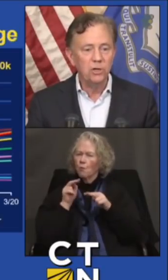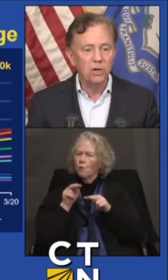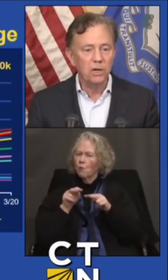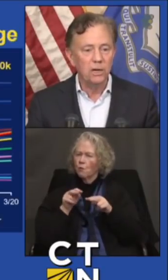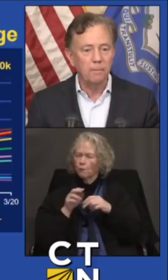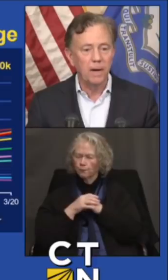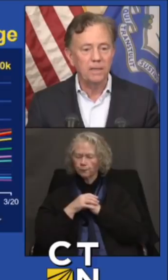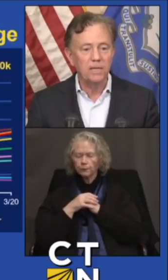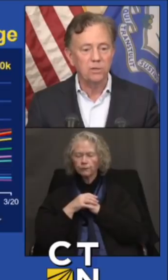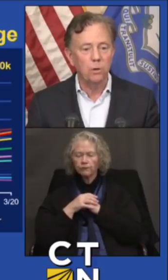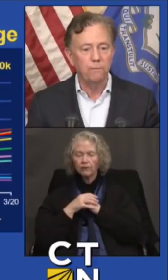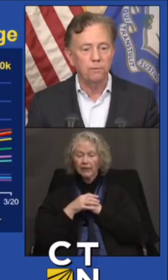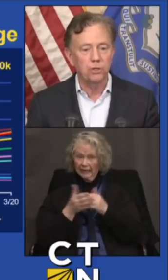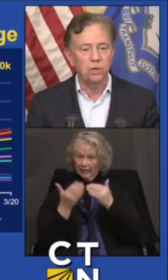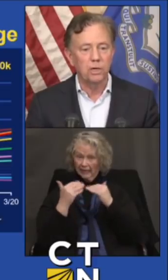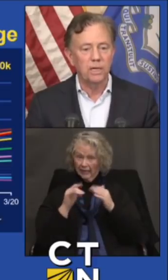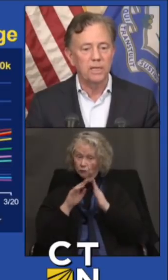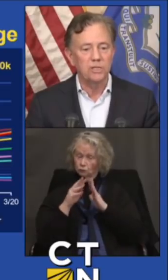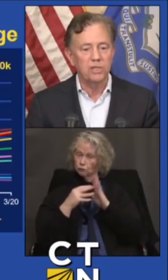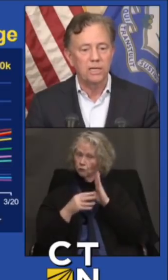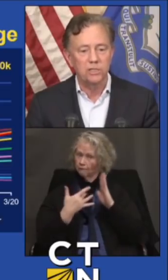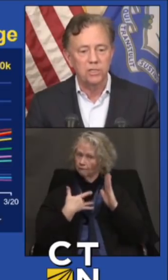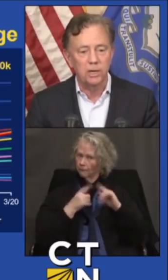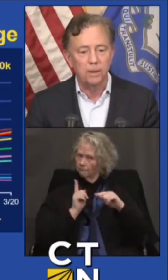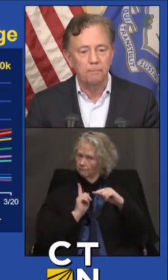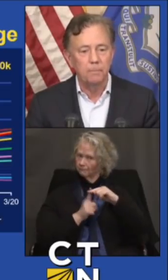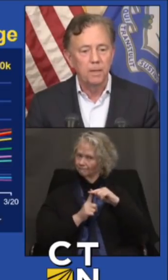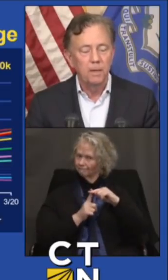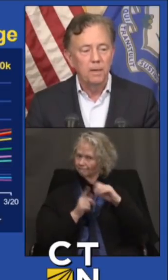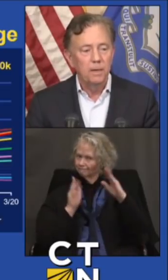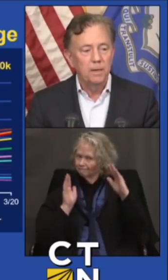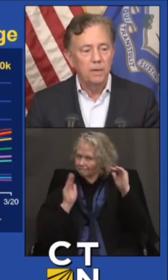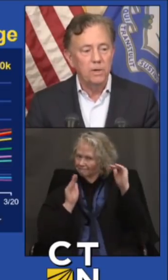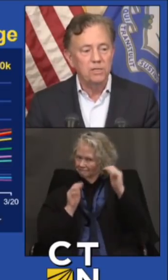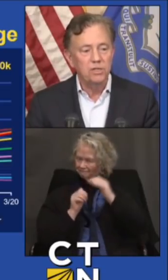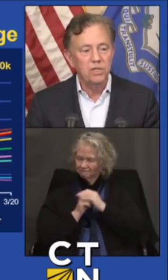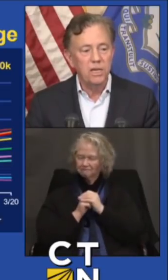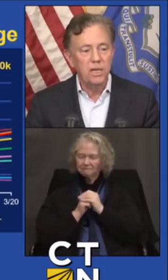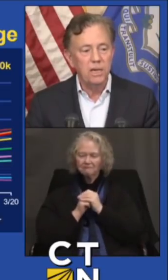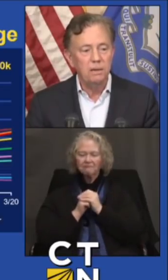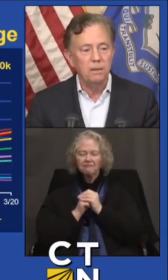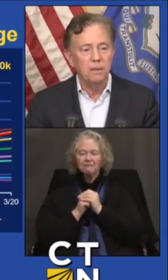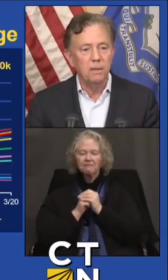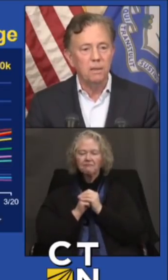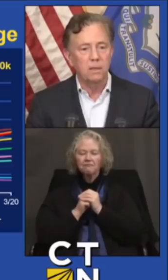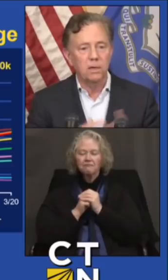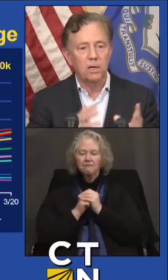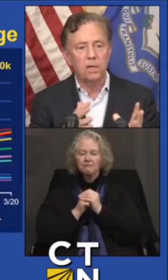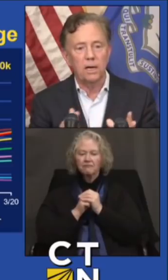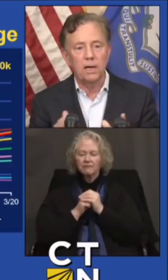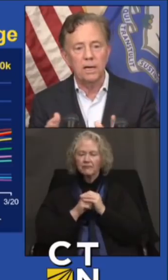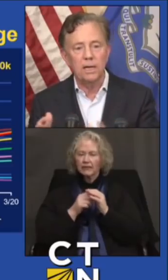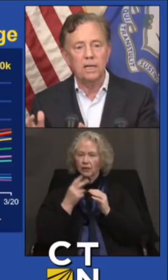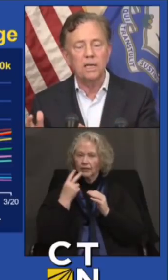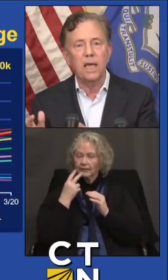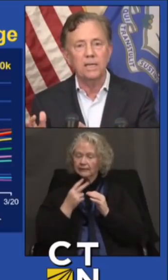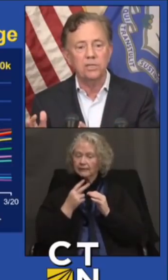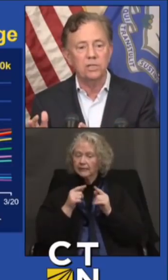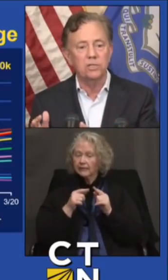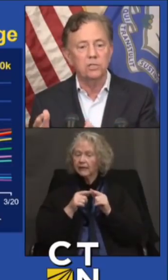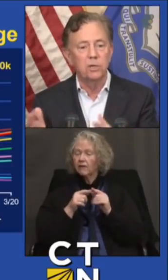This next chart, I think, is a hopeful chart in this sense. You can see the decline